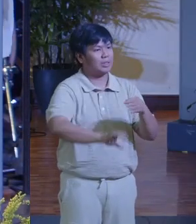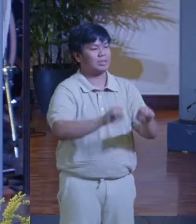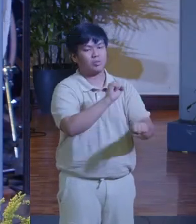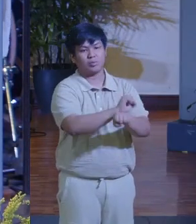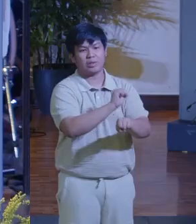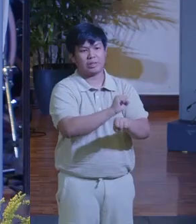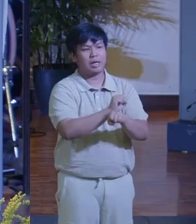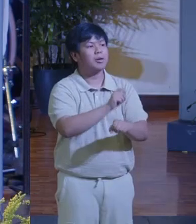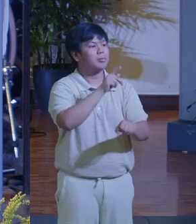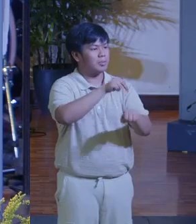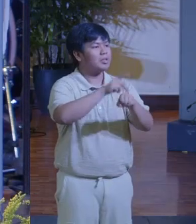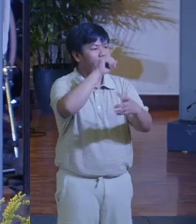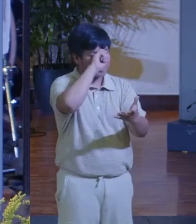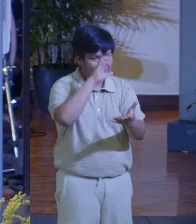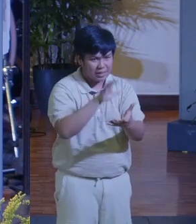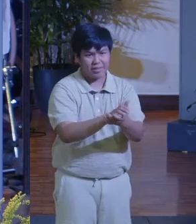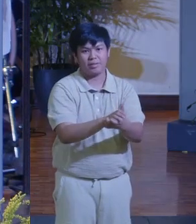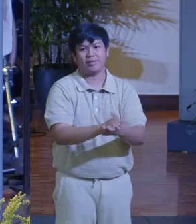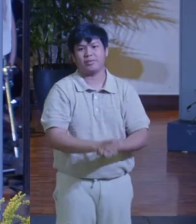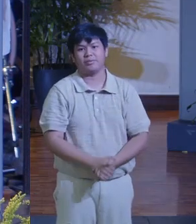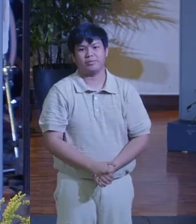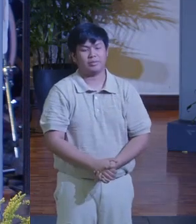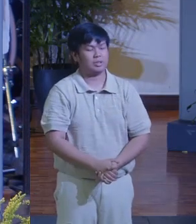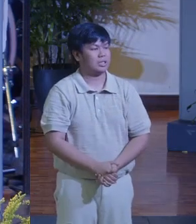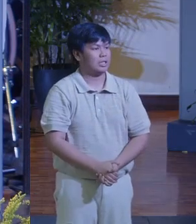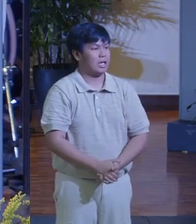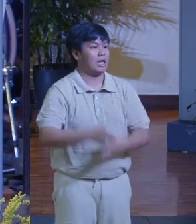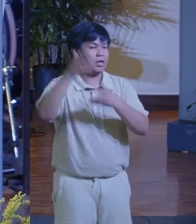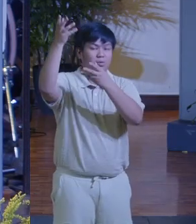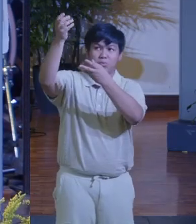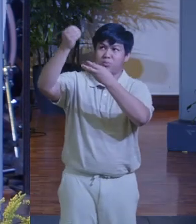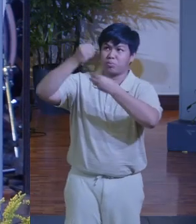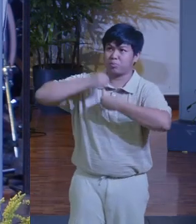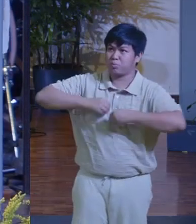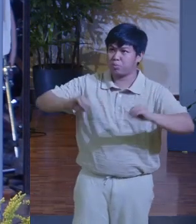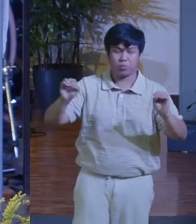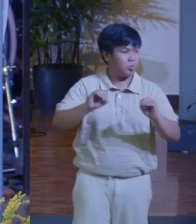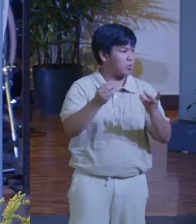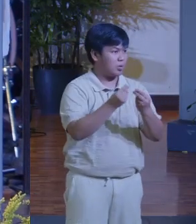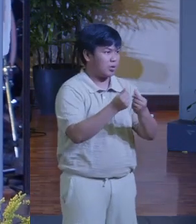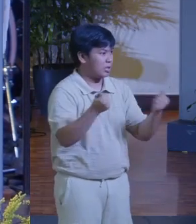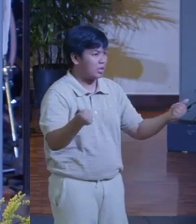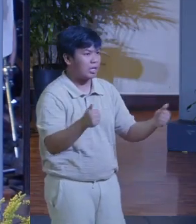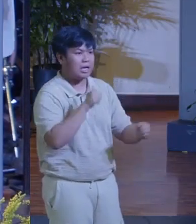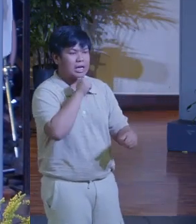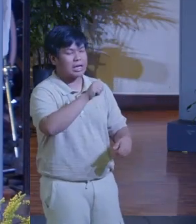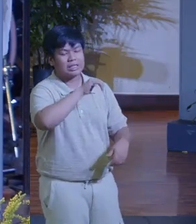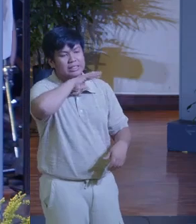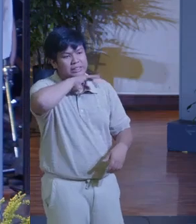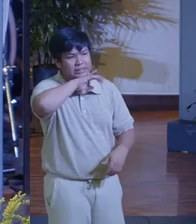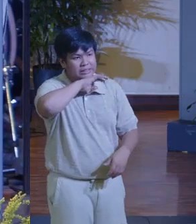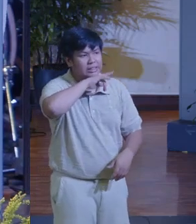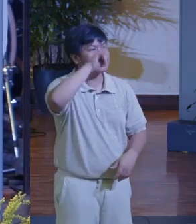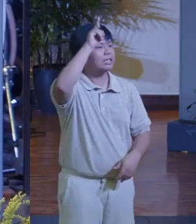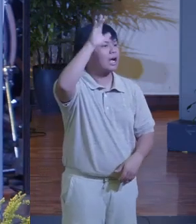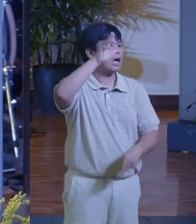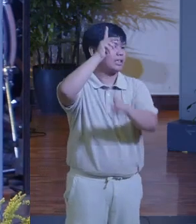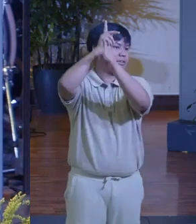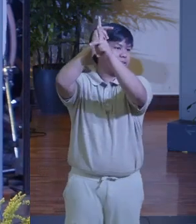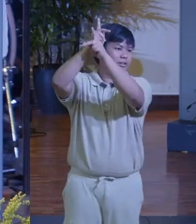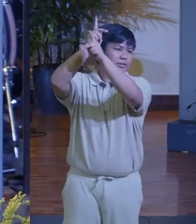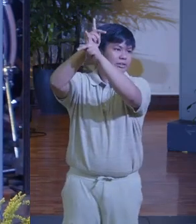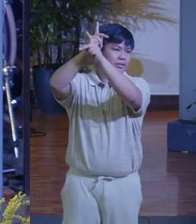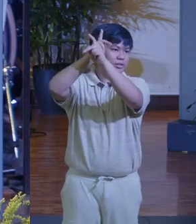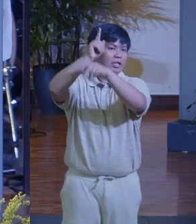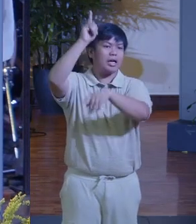si Peter doon. To an inheritance that is imperishable, undefiled, and unfading, kept in heaven for you, who by